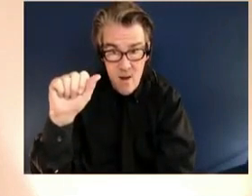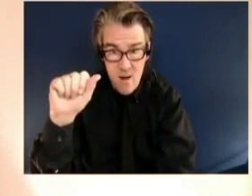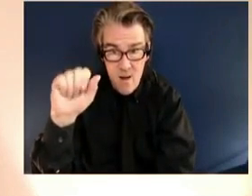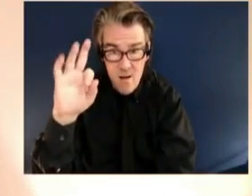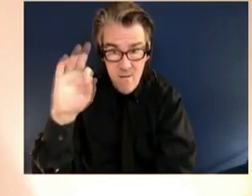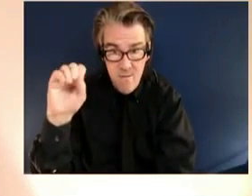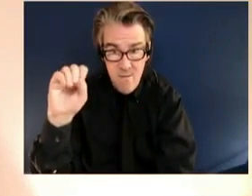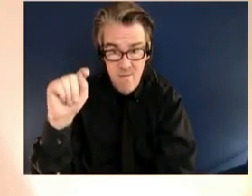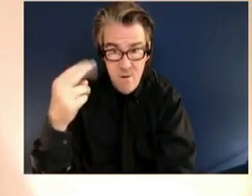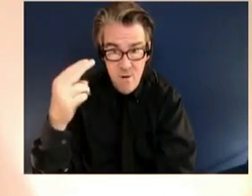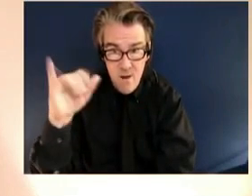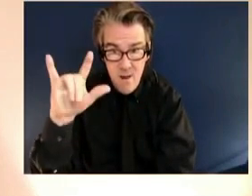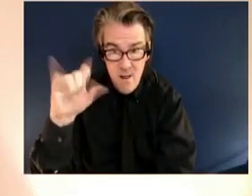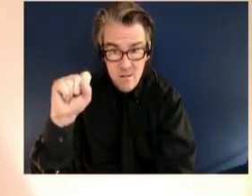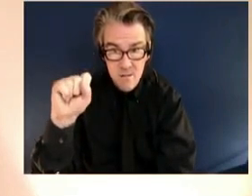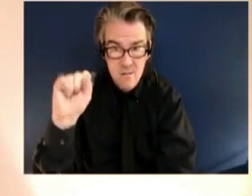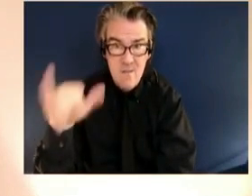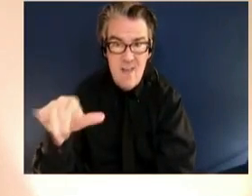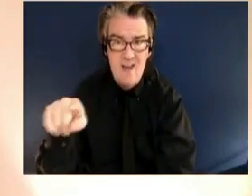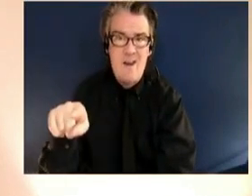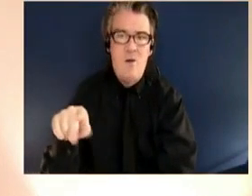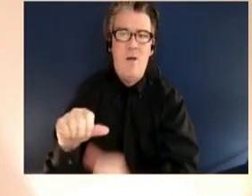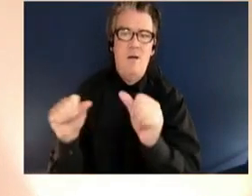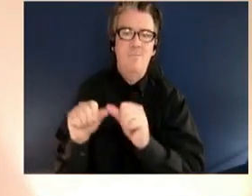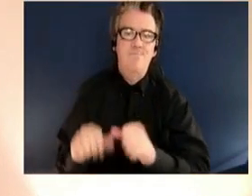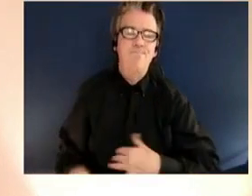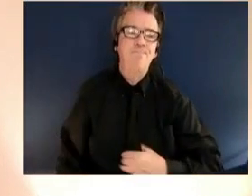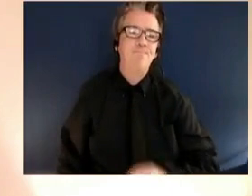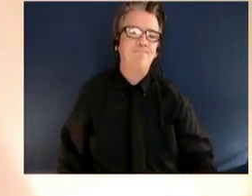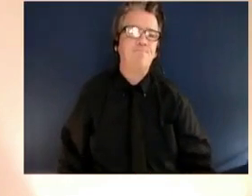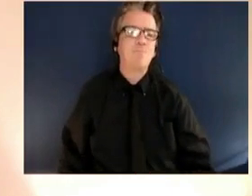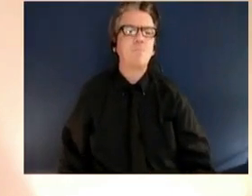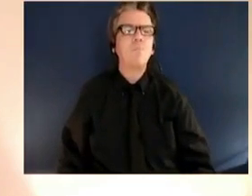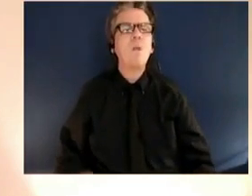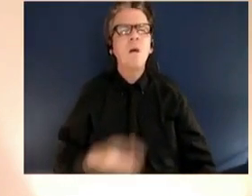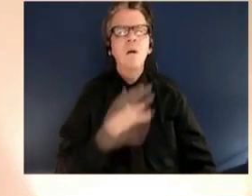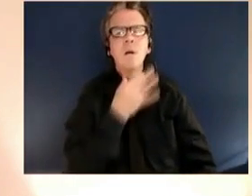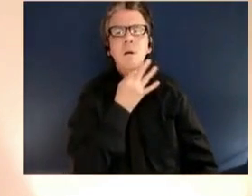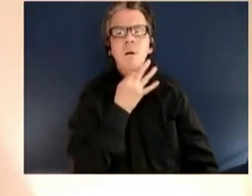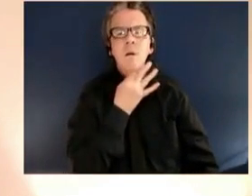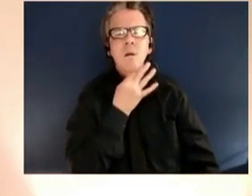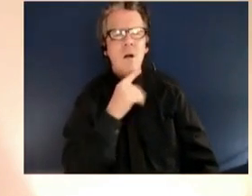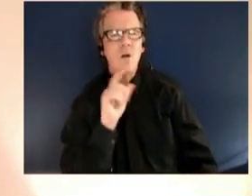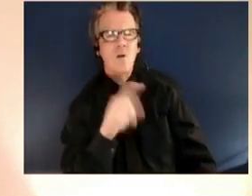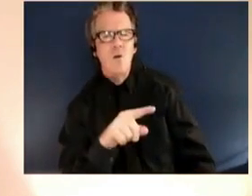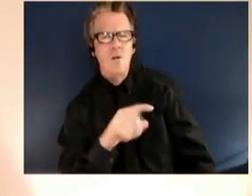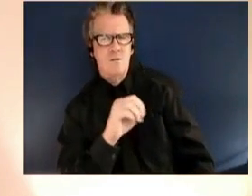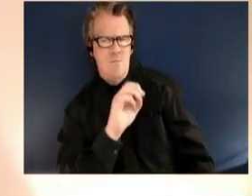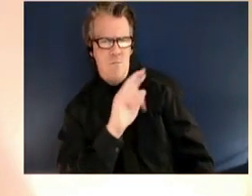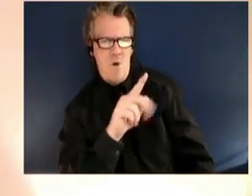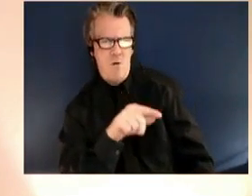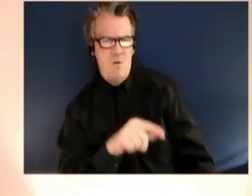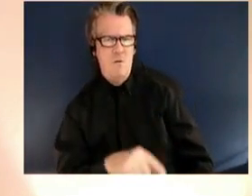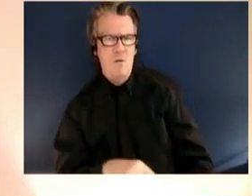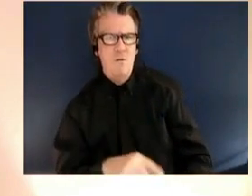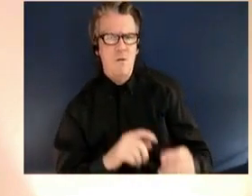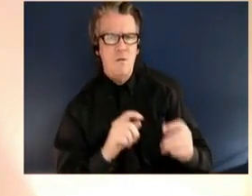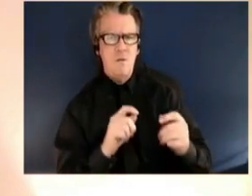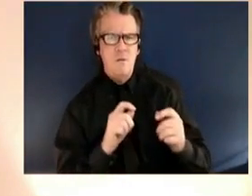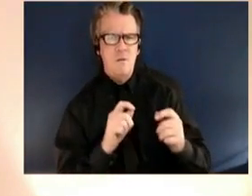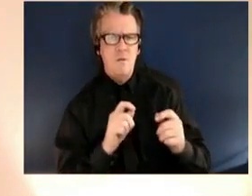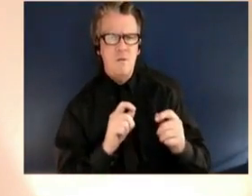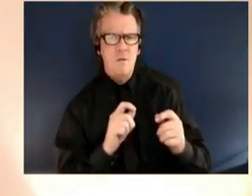how the changing weather impacts how we do restoration? Because it's not as simple as